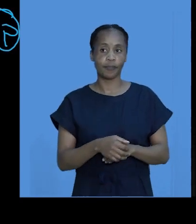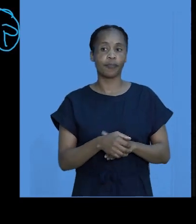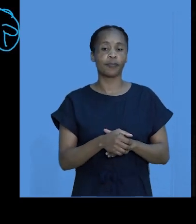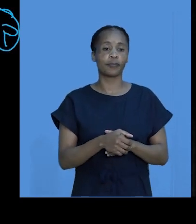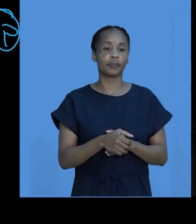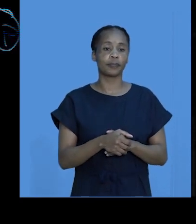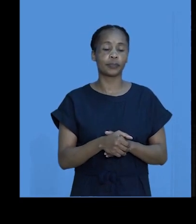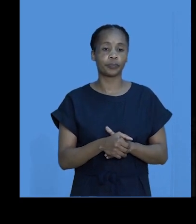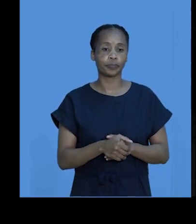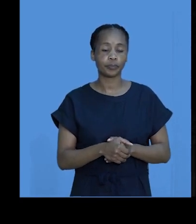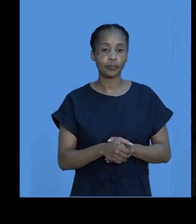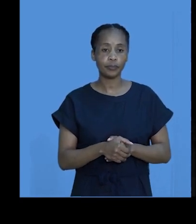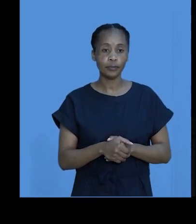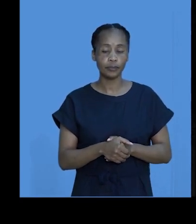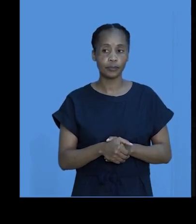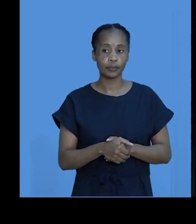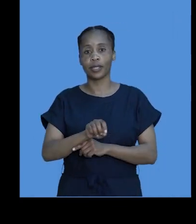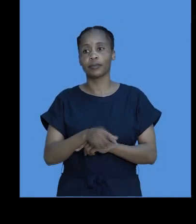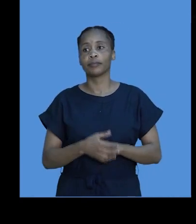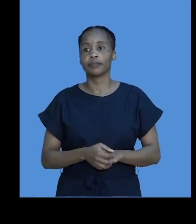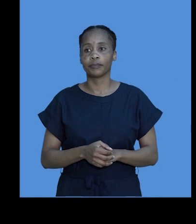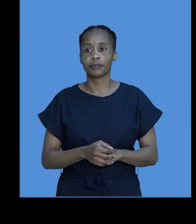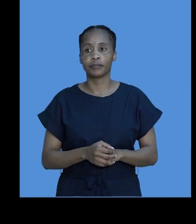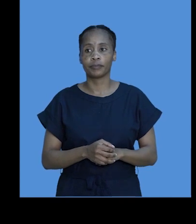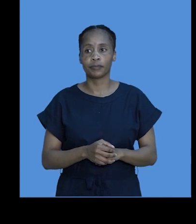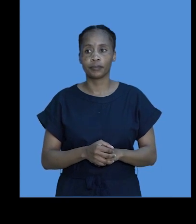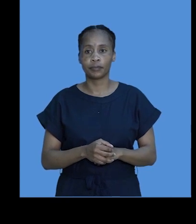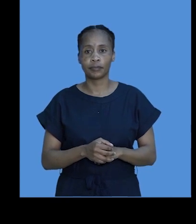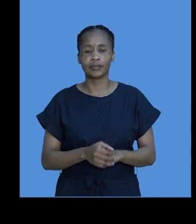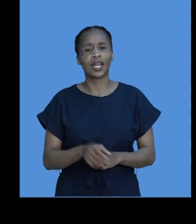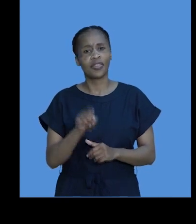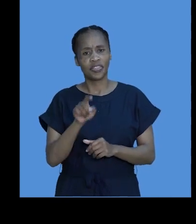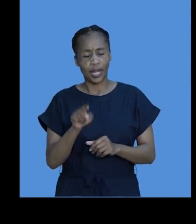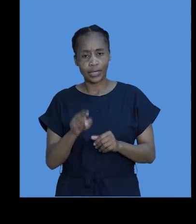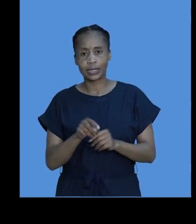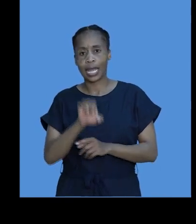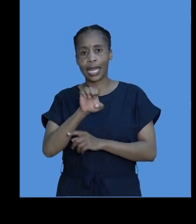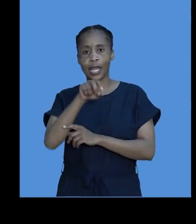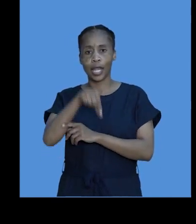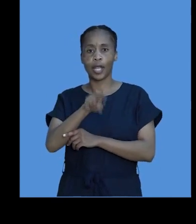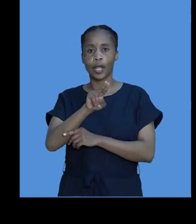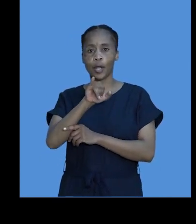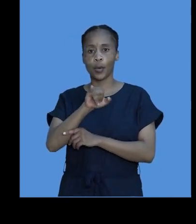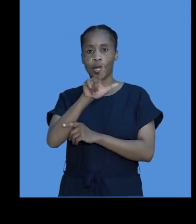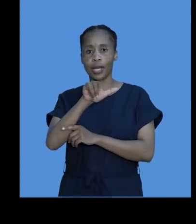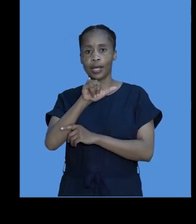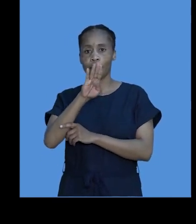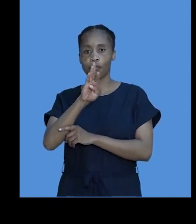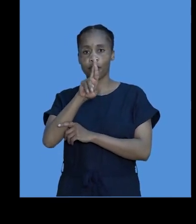cost in this case would be 90 there. Right. The next question says, how will this